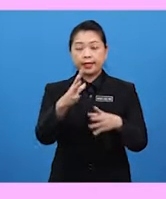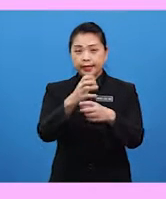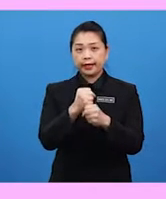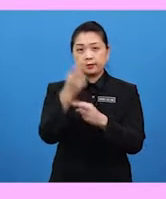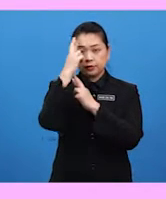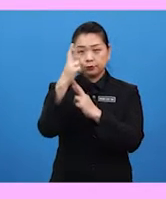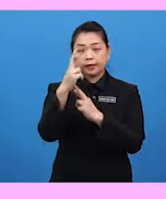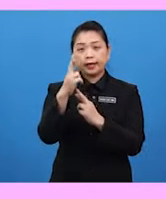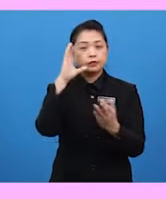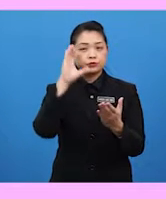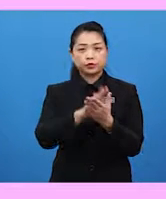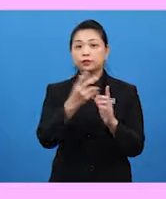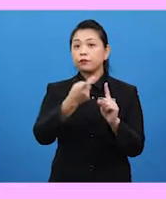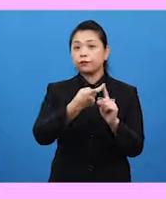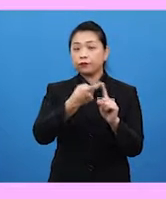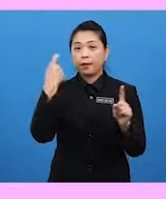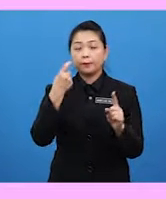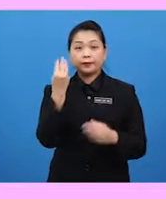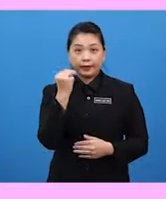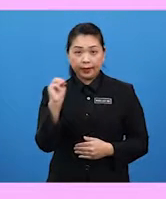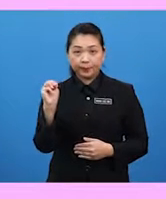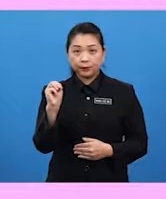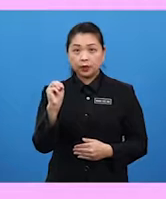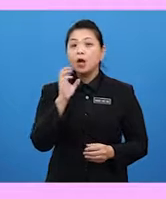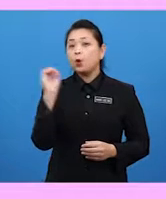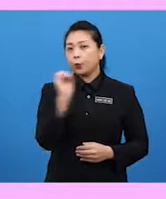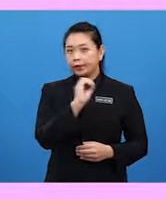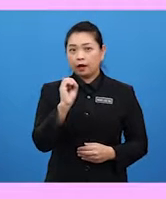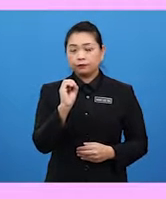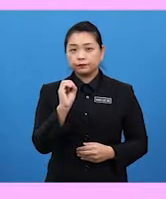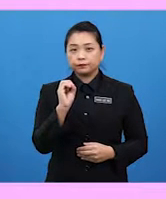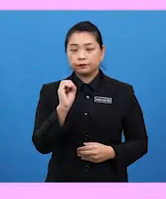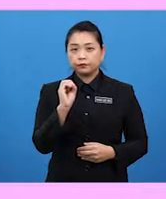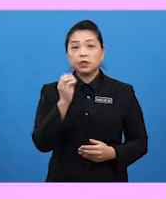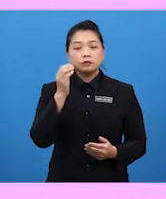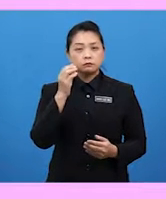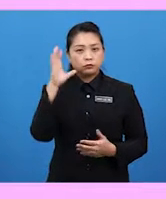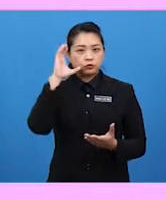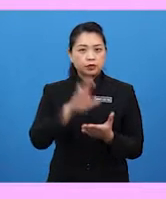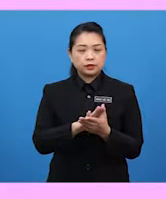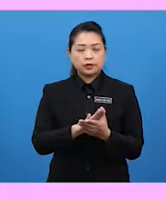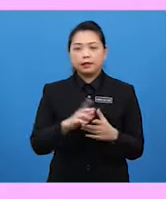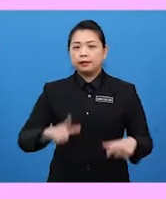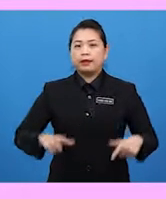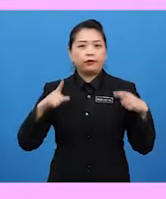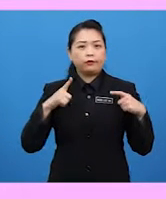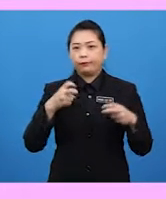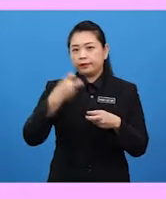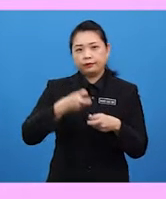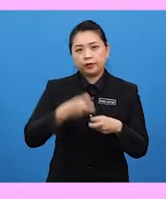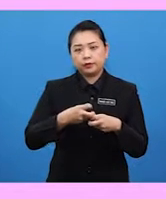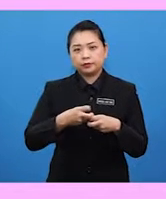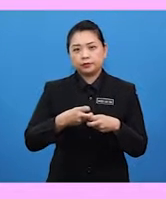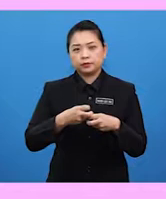trust from them. Without trust, life would be miserable. Parents